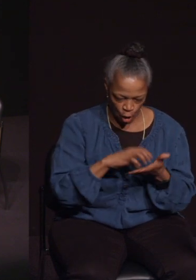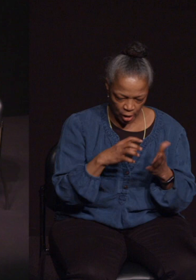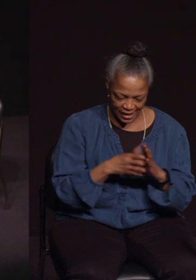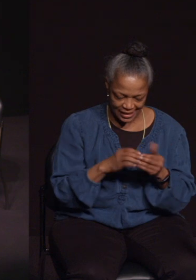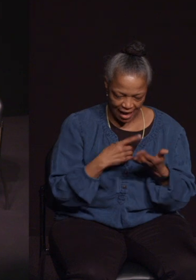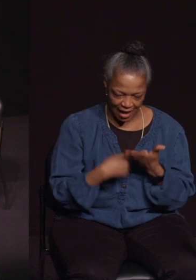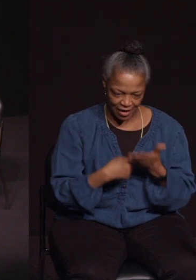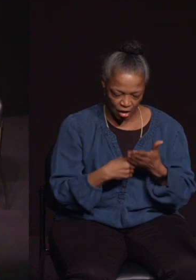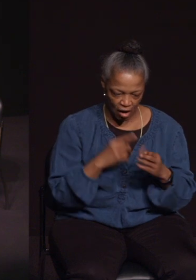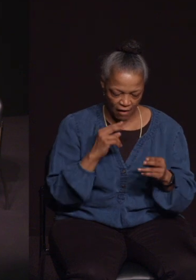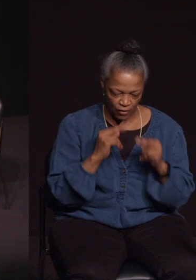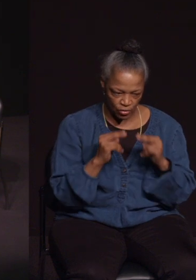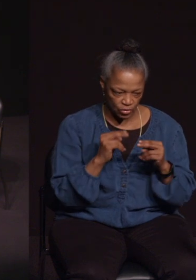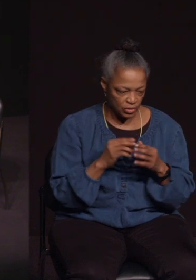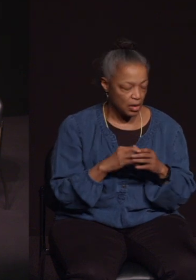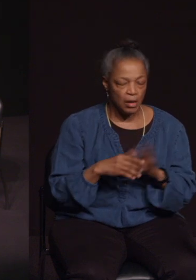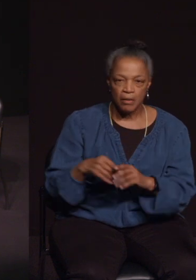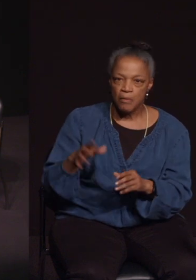Convo.